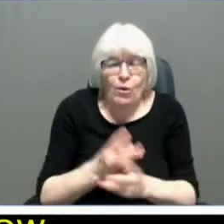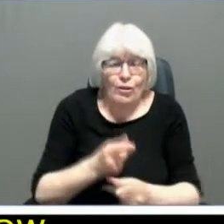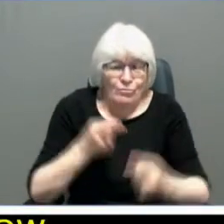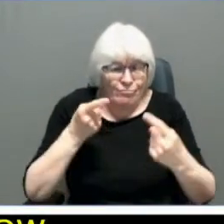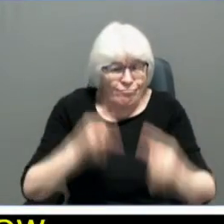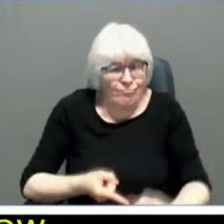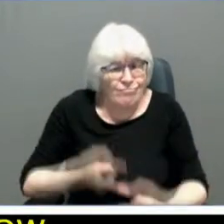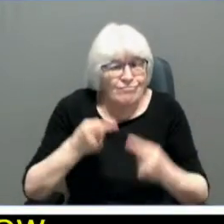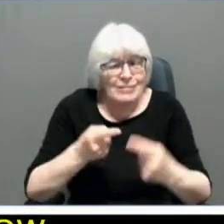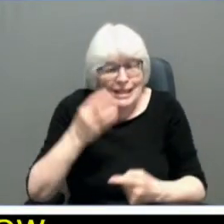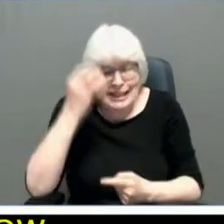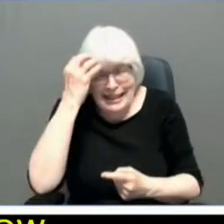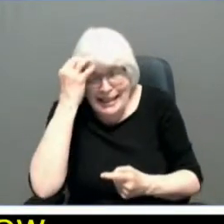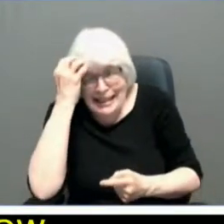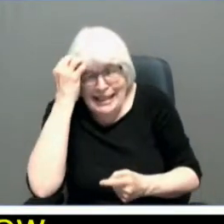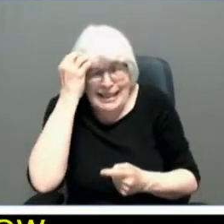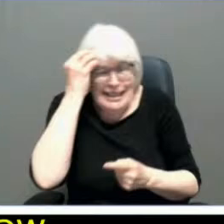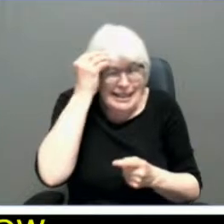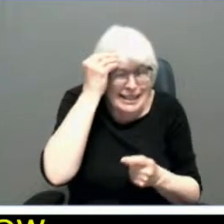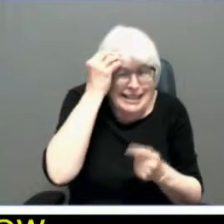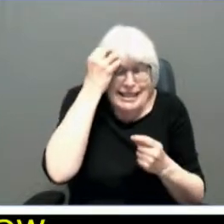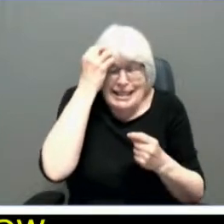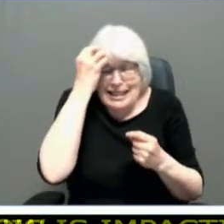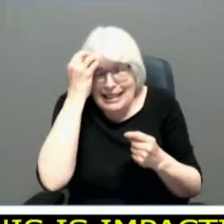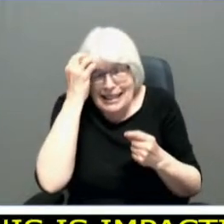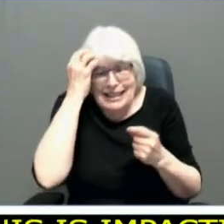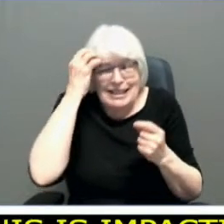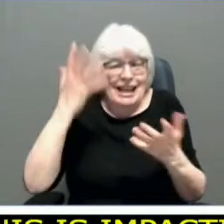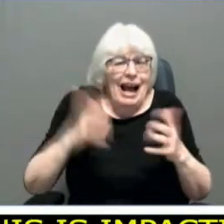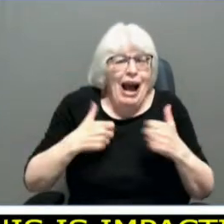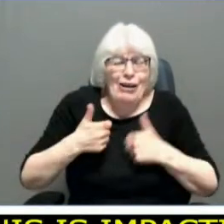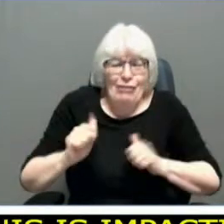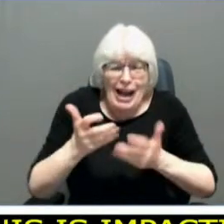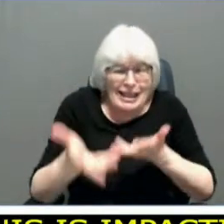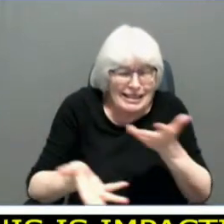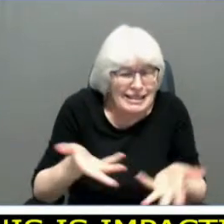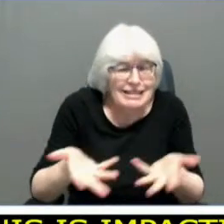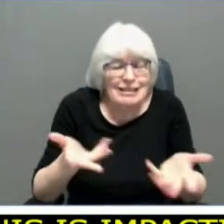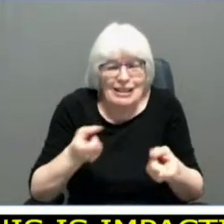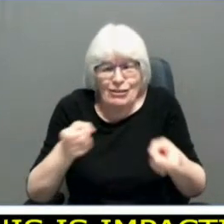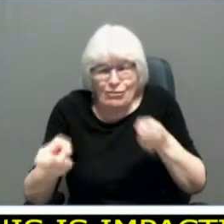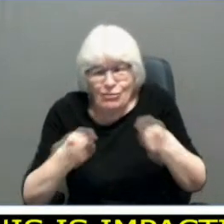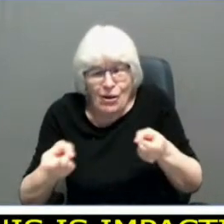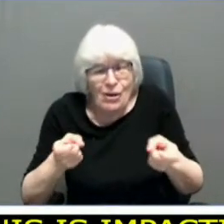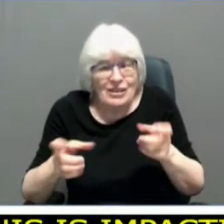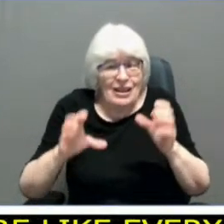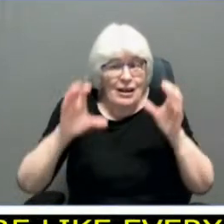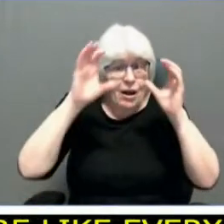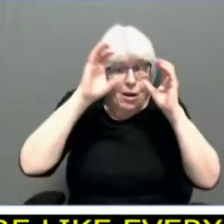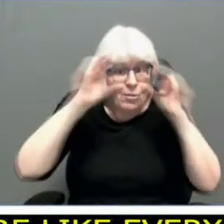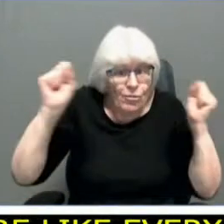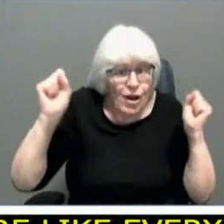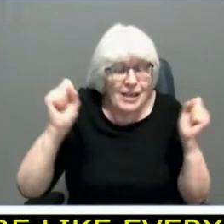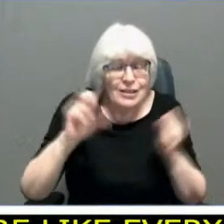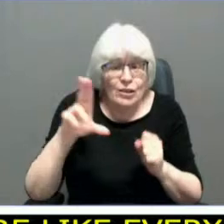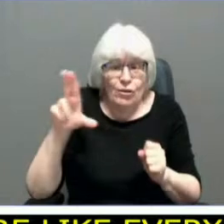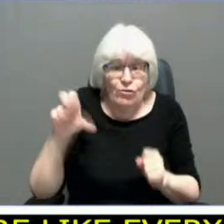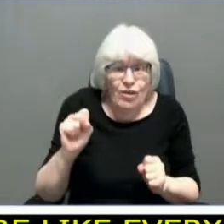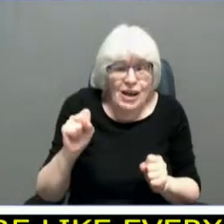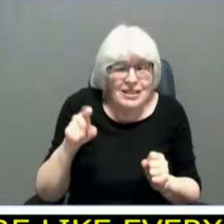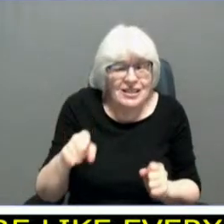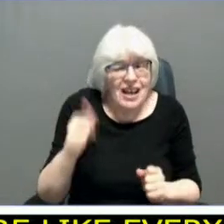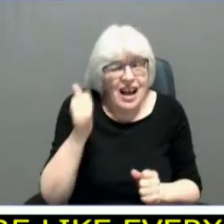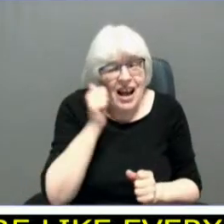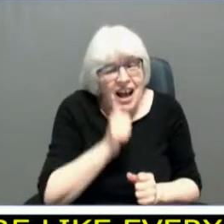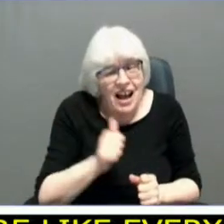these levers are beyond our reach. And you don't have to take our word for it. The President of the United States says so openly every day that he's struggling